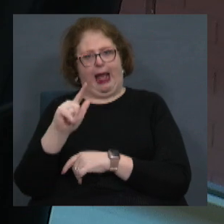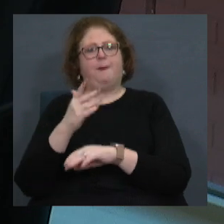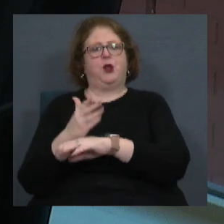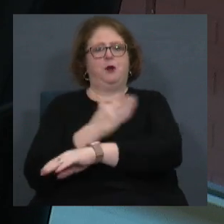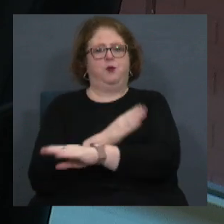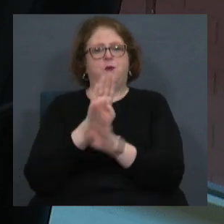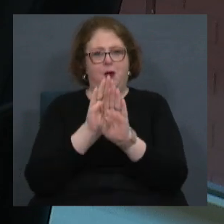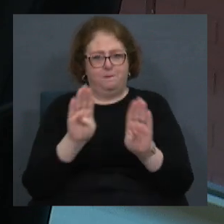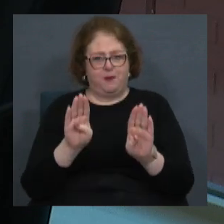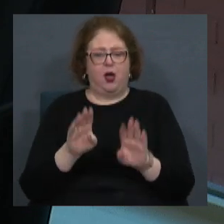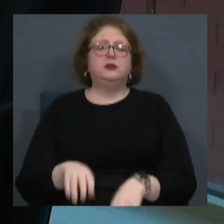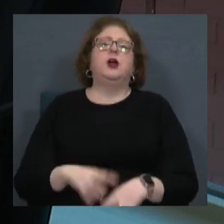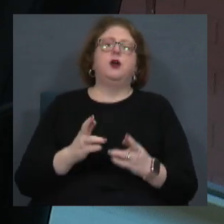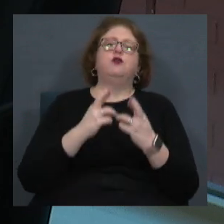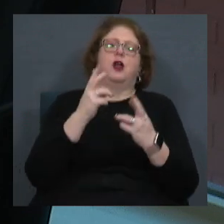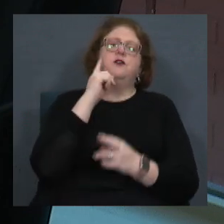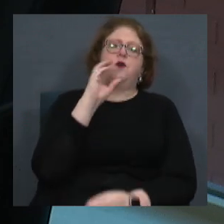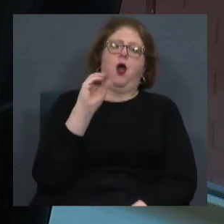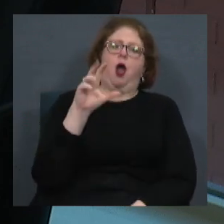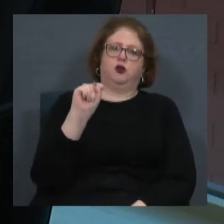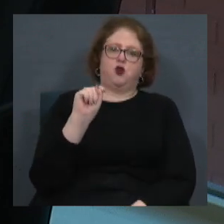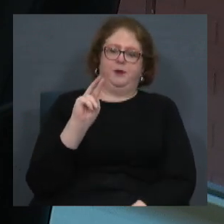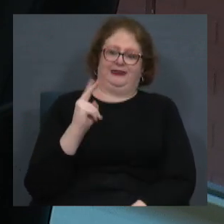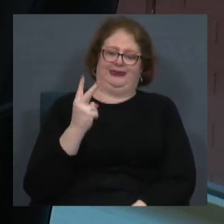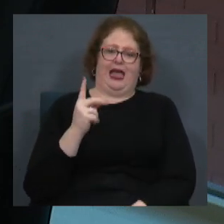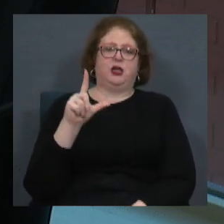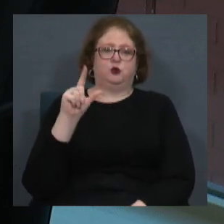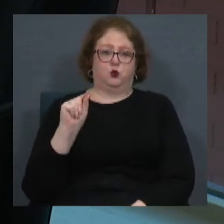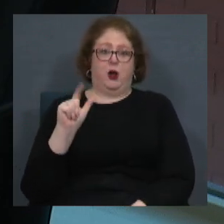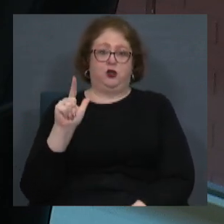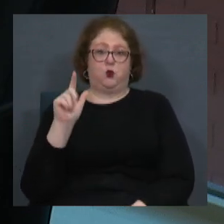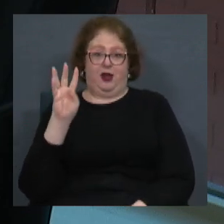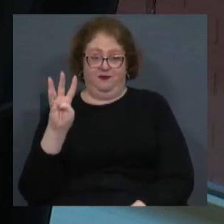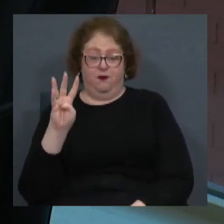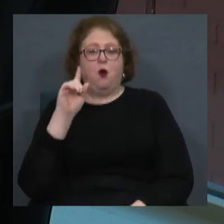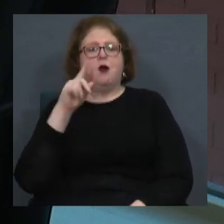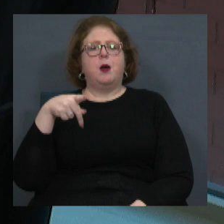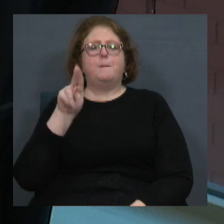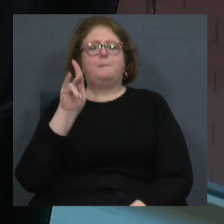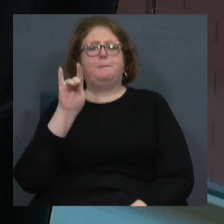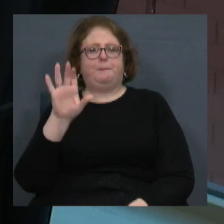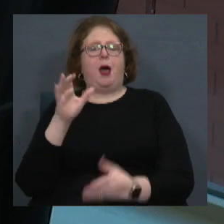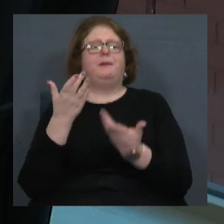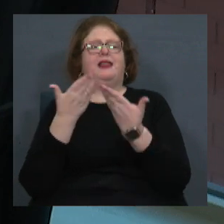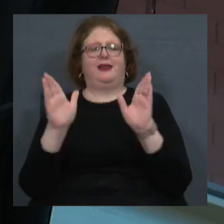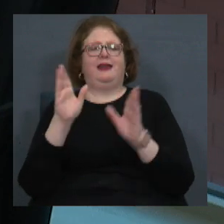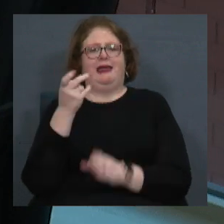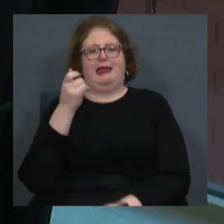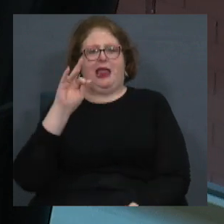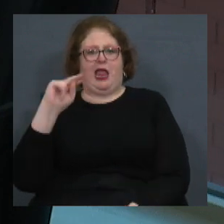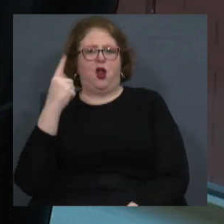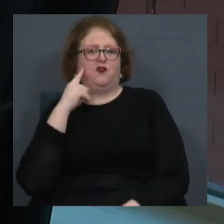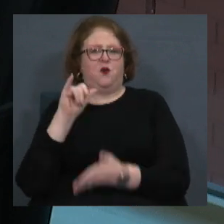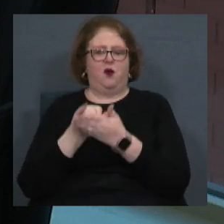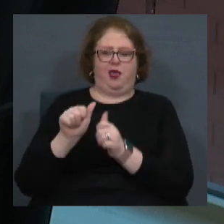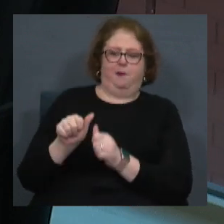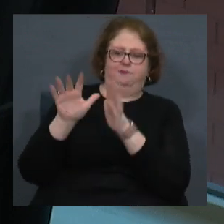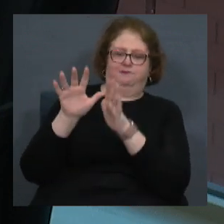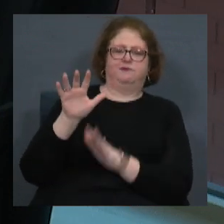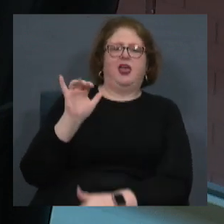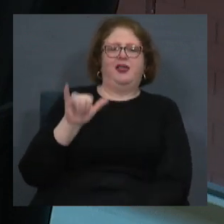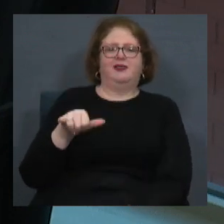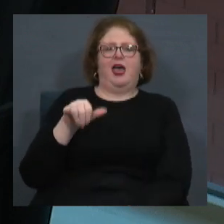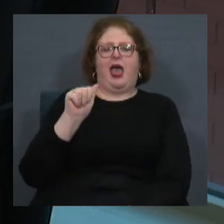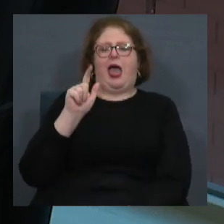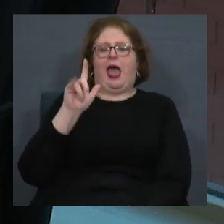resolution to set October 2nd, 2024 as the date of public hearing on the request to abandon the 20-foot wide platted alley right-of-way